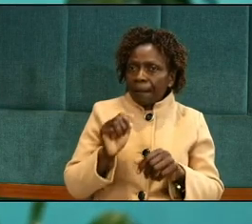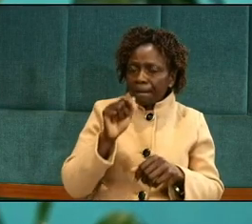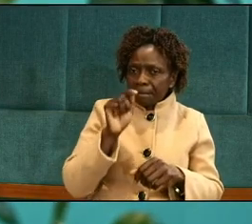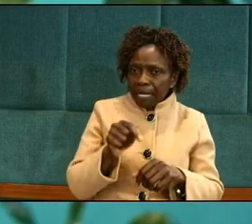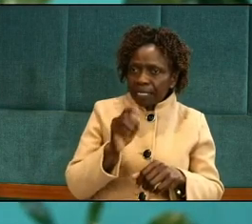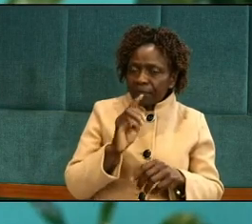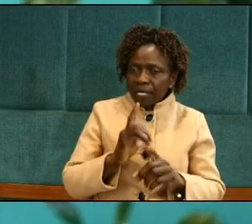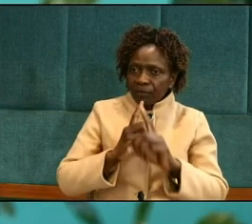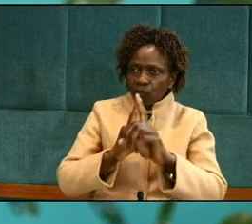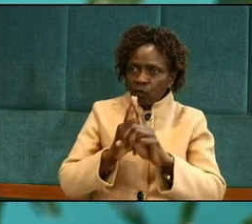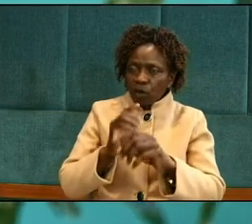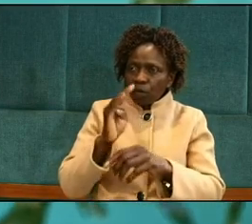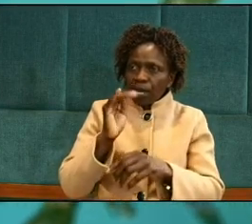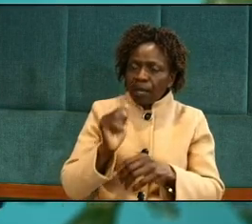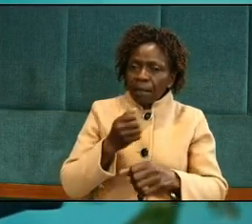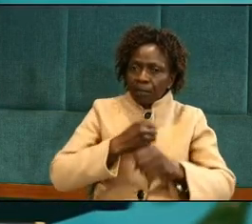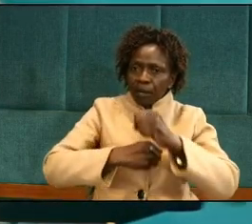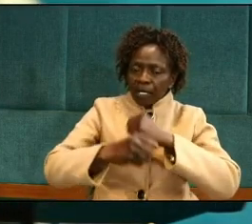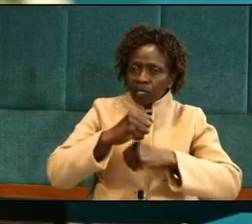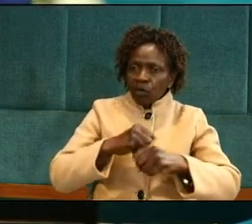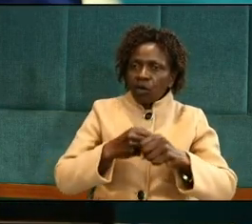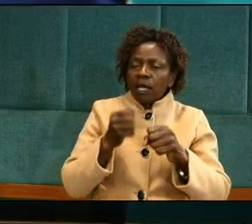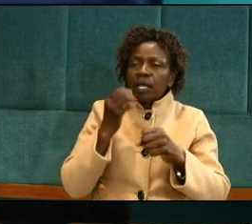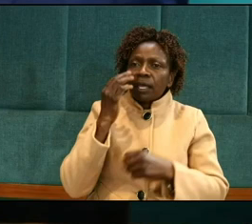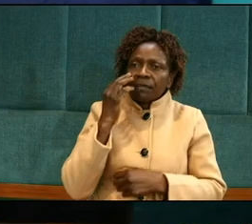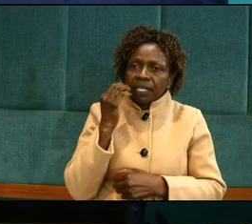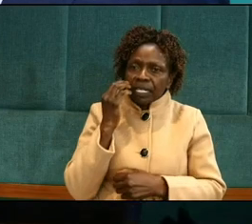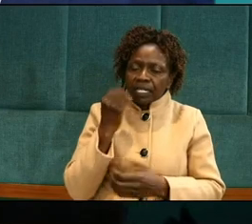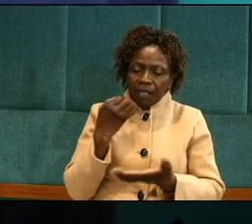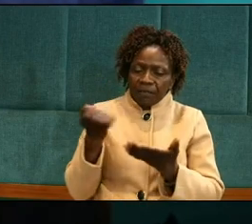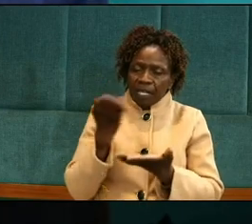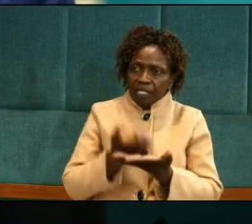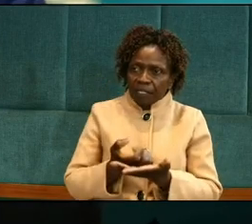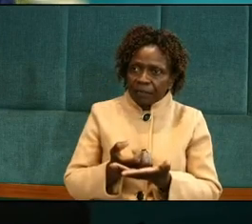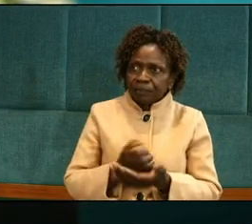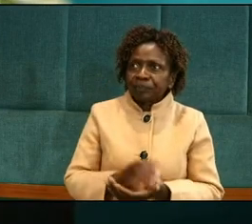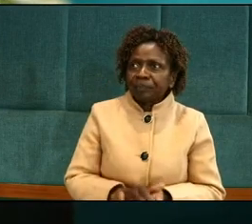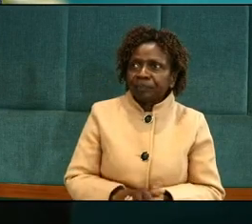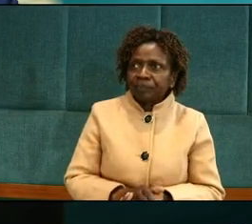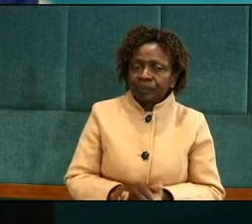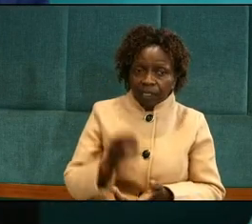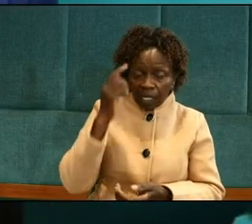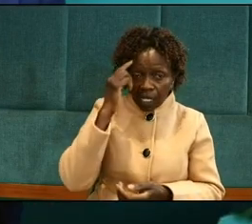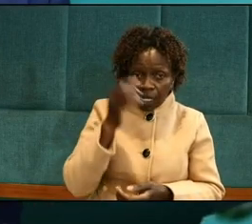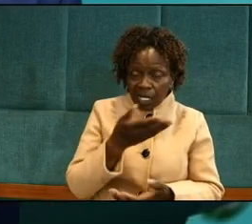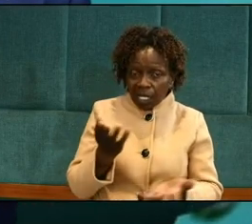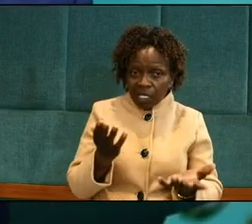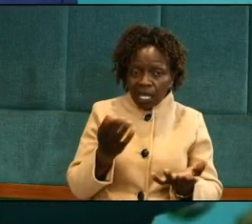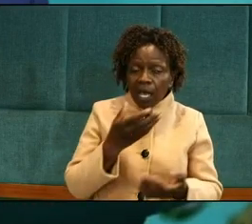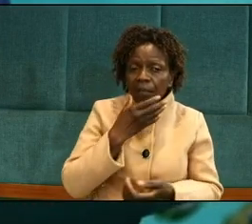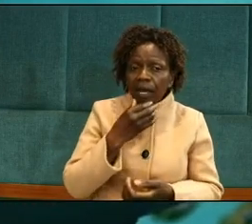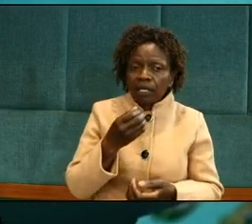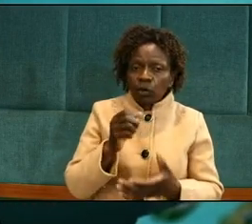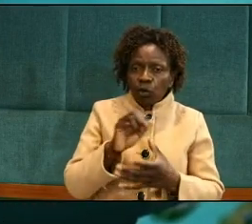be accompanied by practical evidence. I don't think there can be a man or a